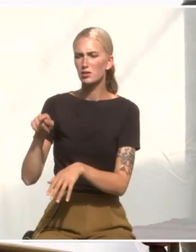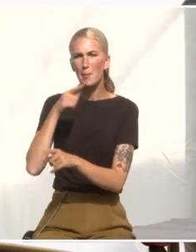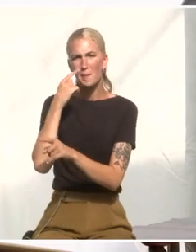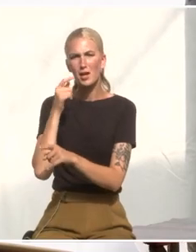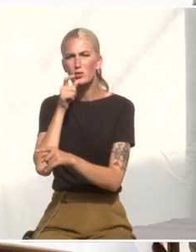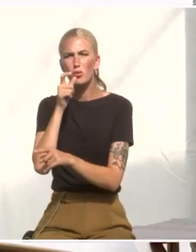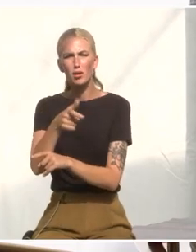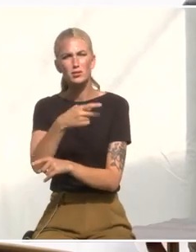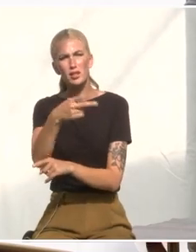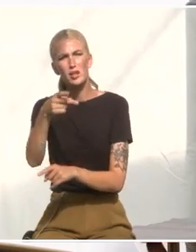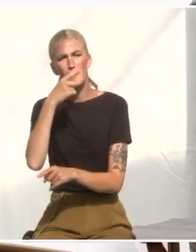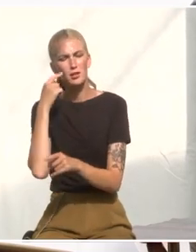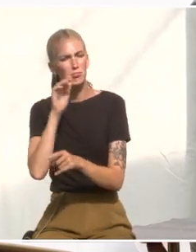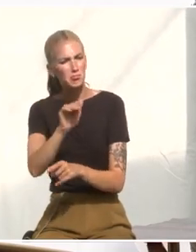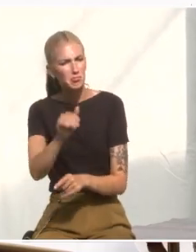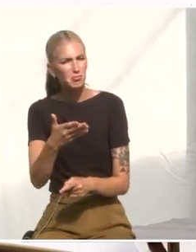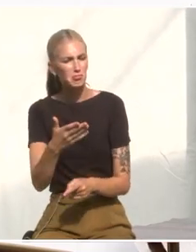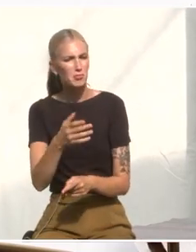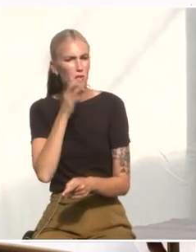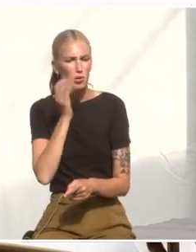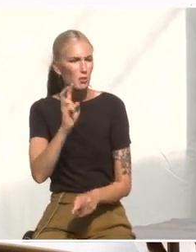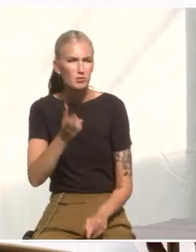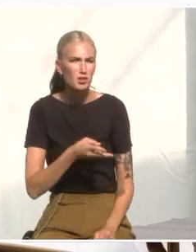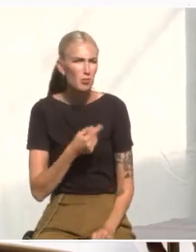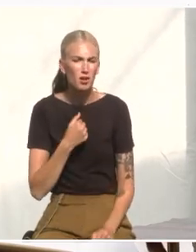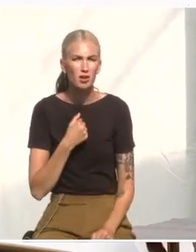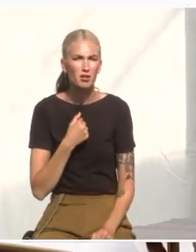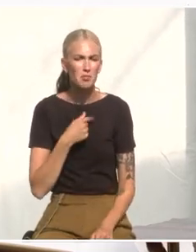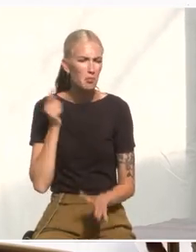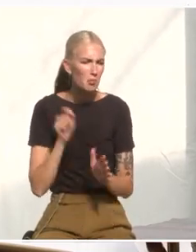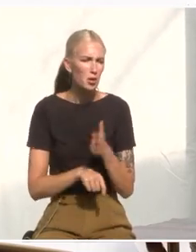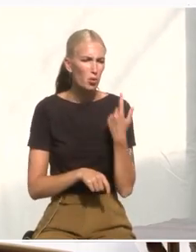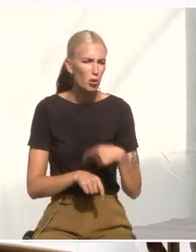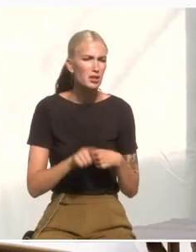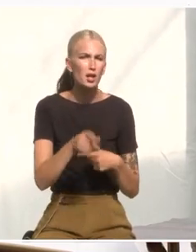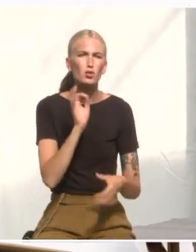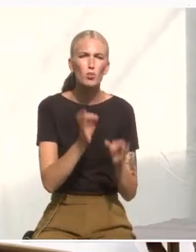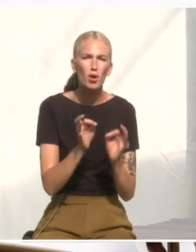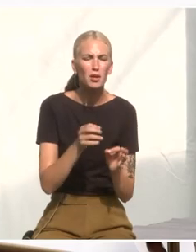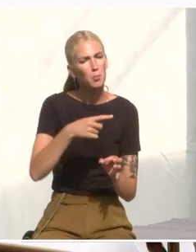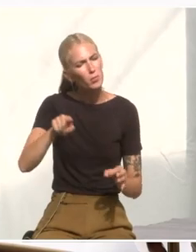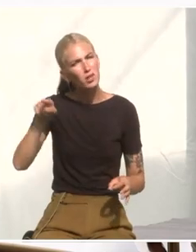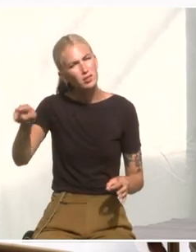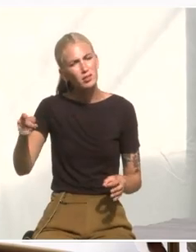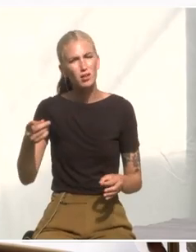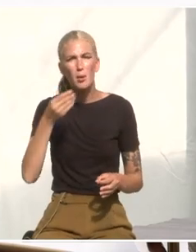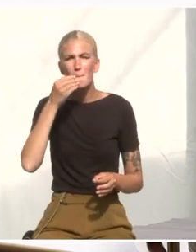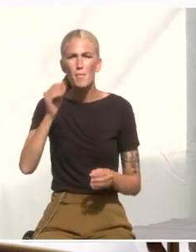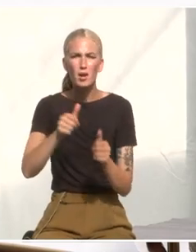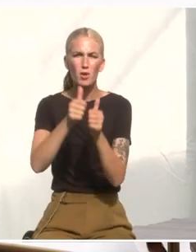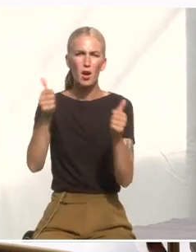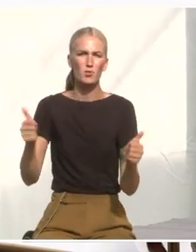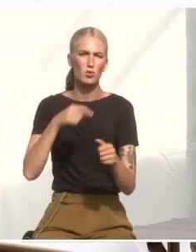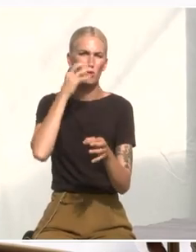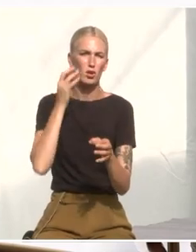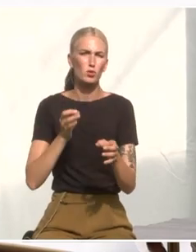I went through that same hell and I got help. And this is normal. You go there and you get a better divorce and you get to meet